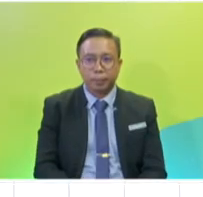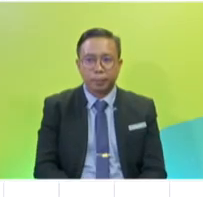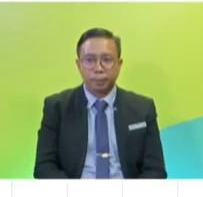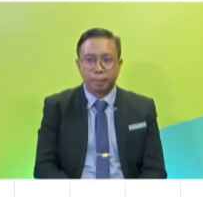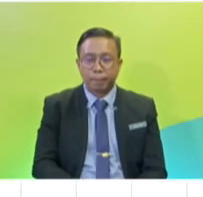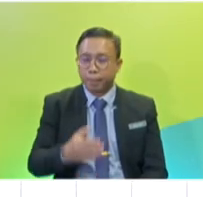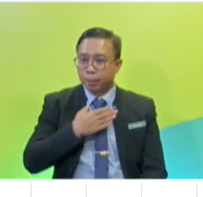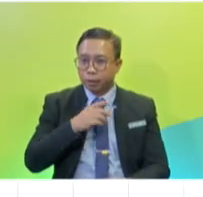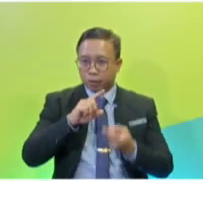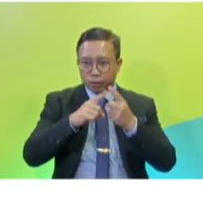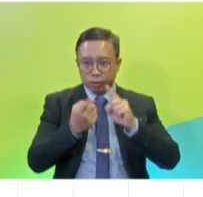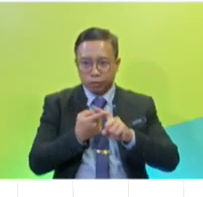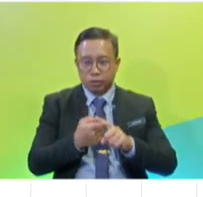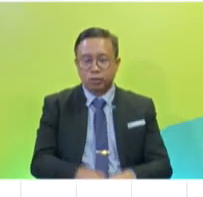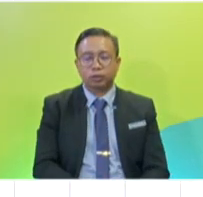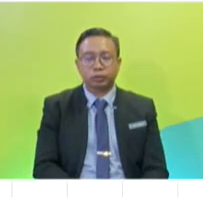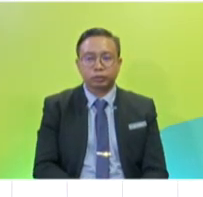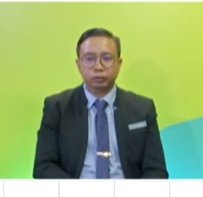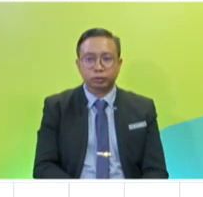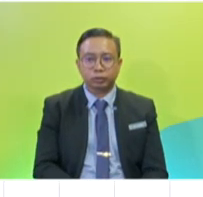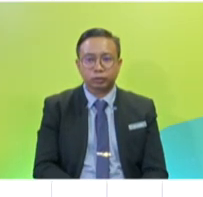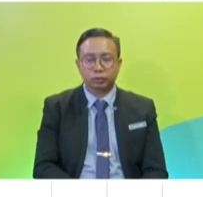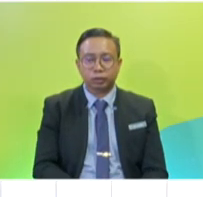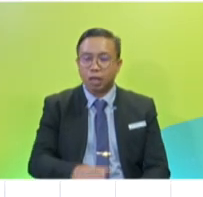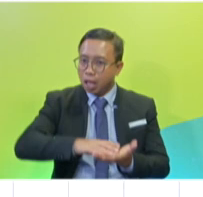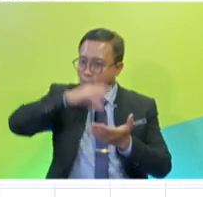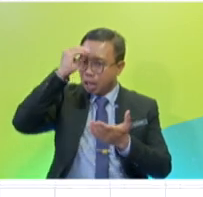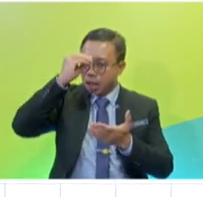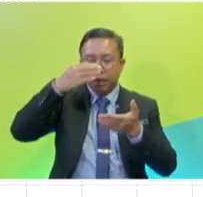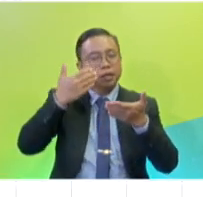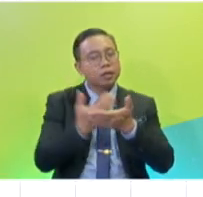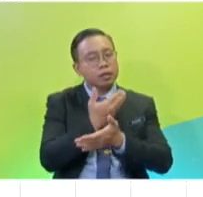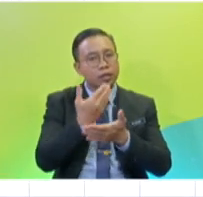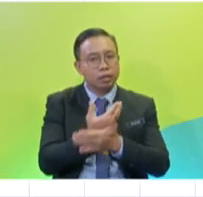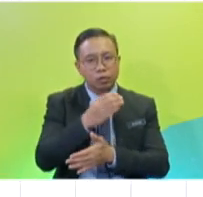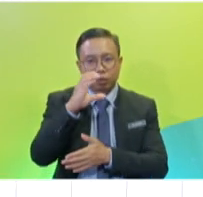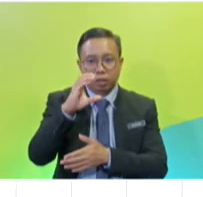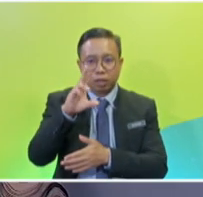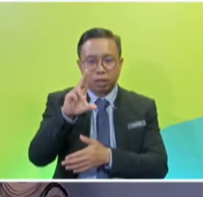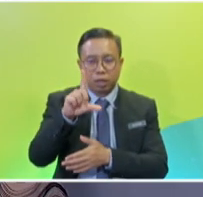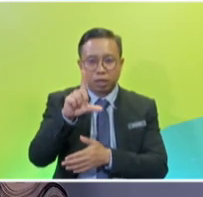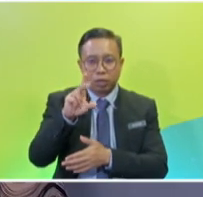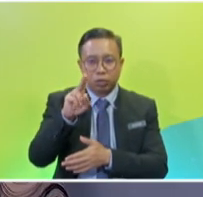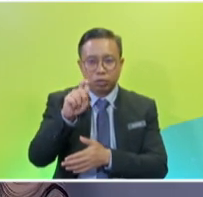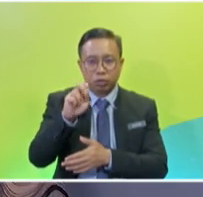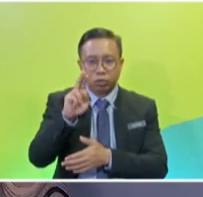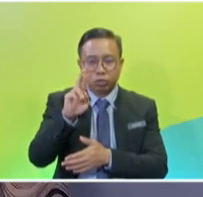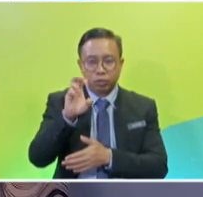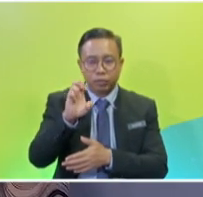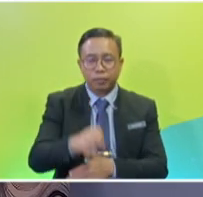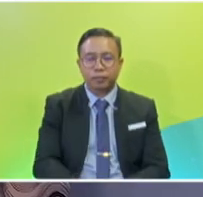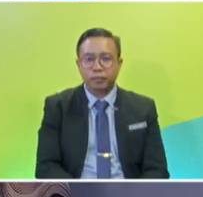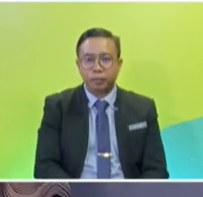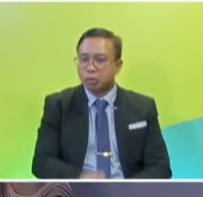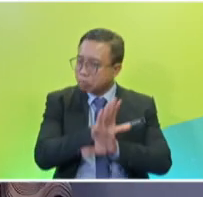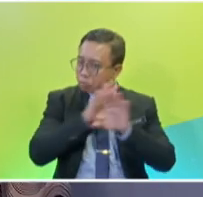My answer is learn new culture. Learn new culture. New culture. Mm-hmm. So you will